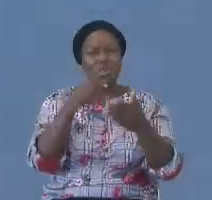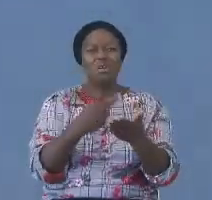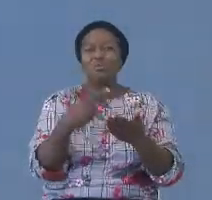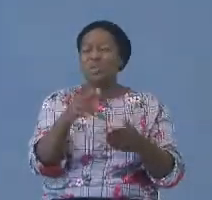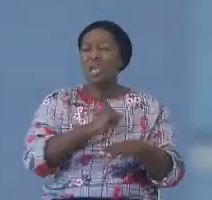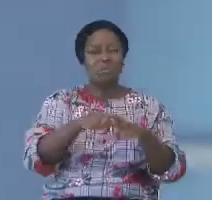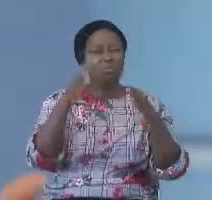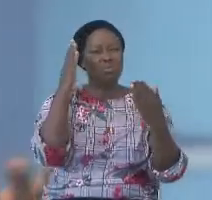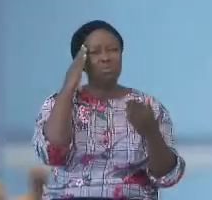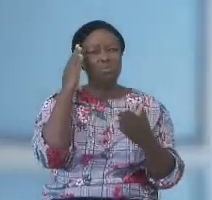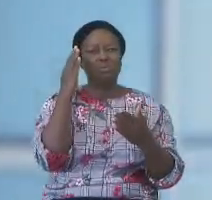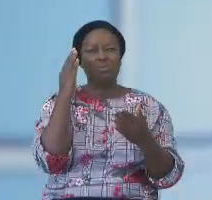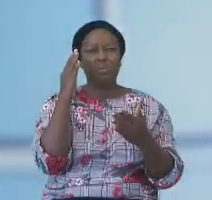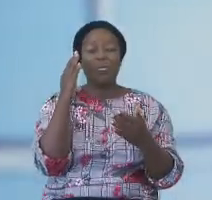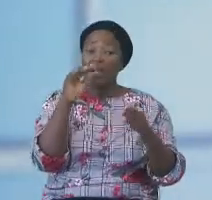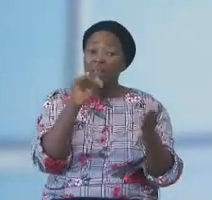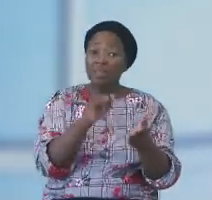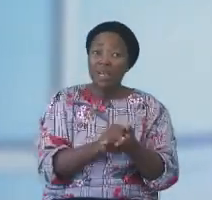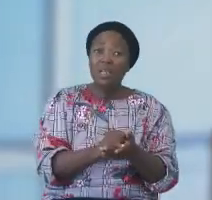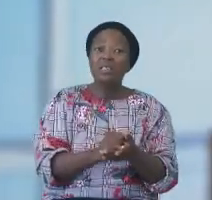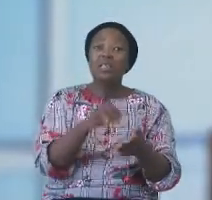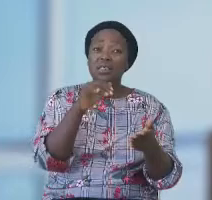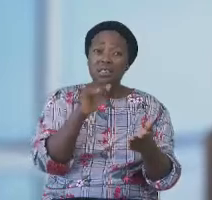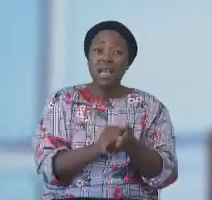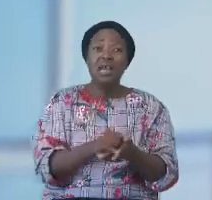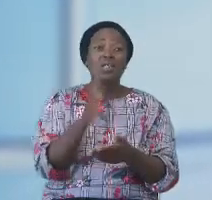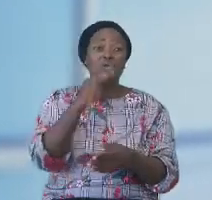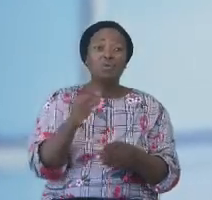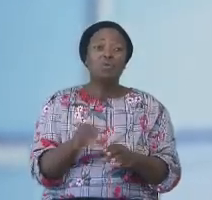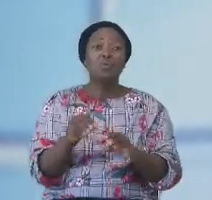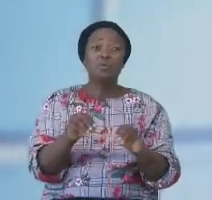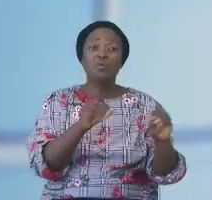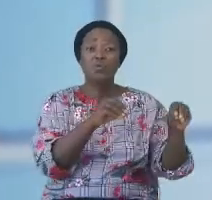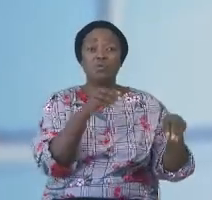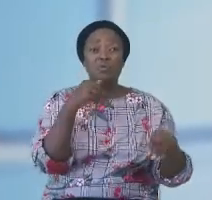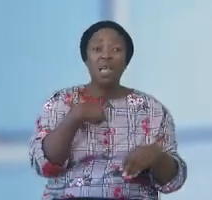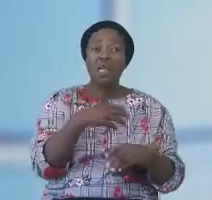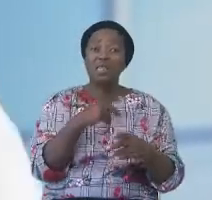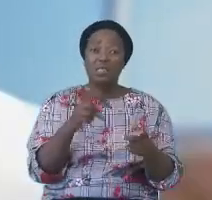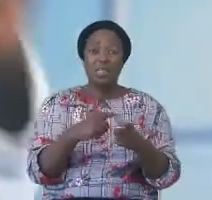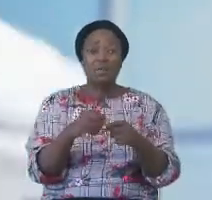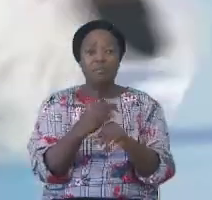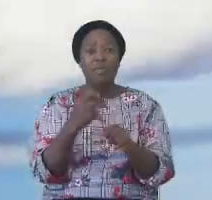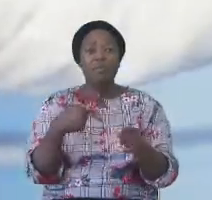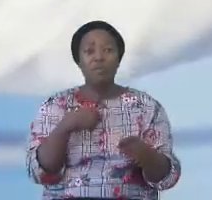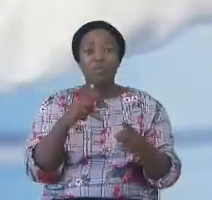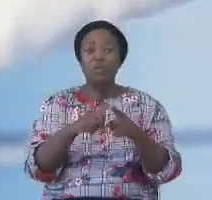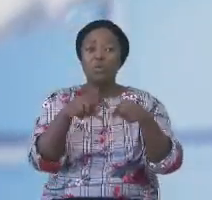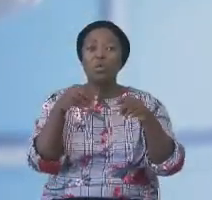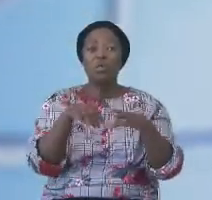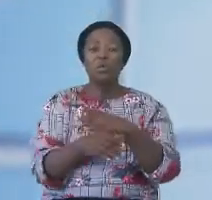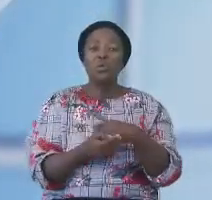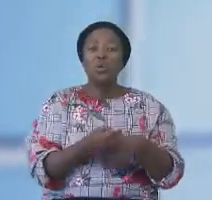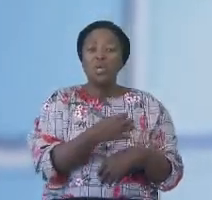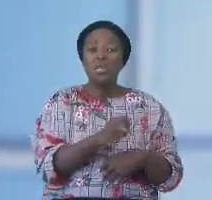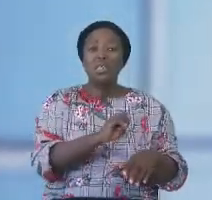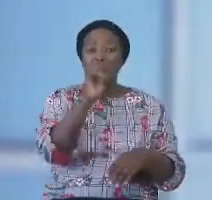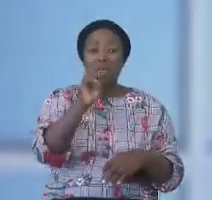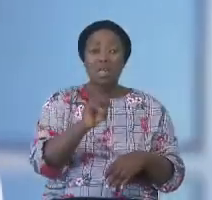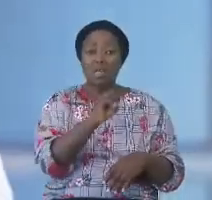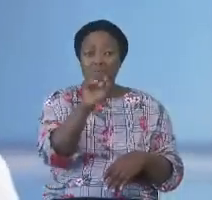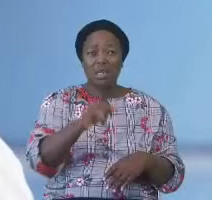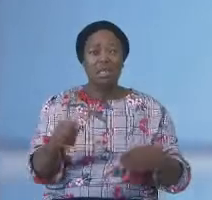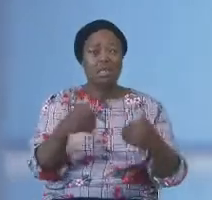i've been committing i didn't know the consequence i didn't know that that would lend me in